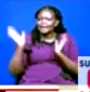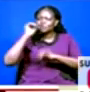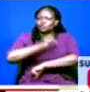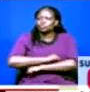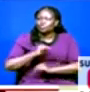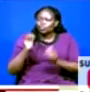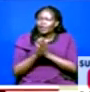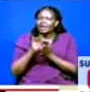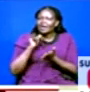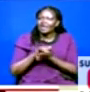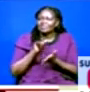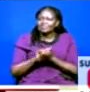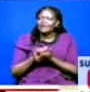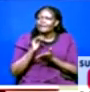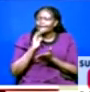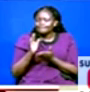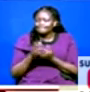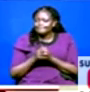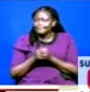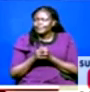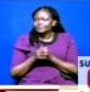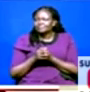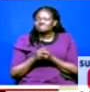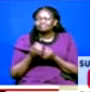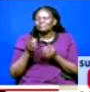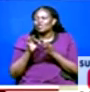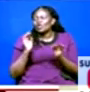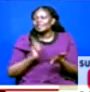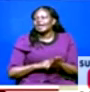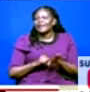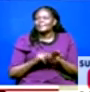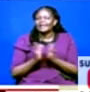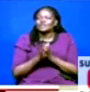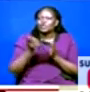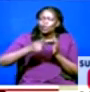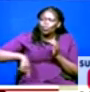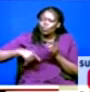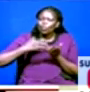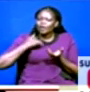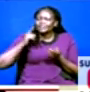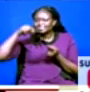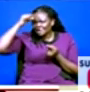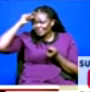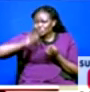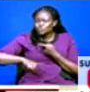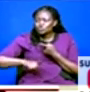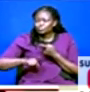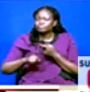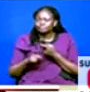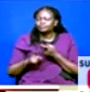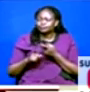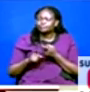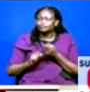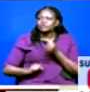that have been in the zone for over quite some time, and we really wanted the government to capitate our